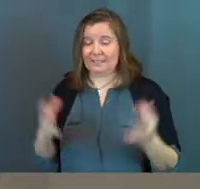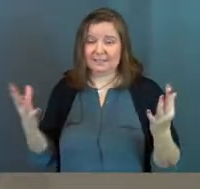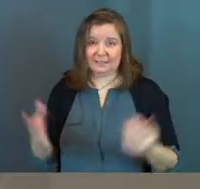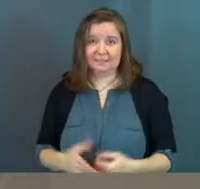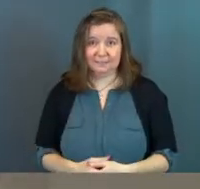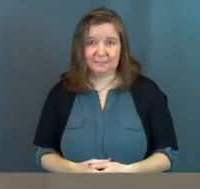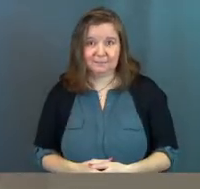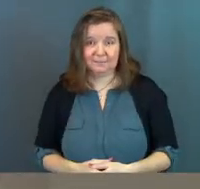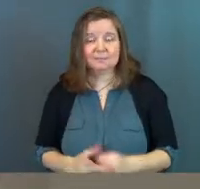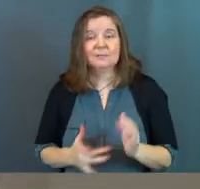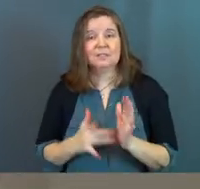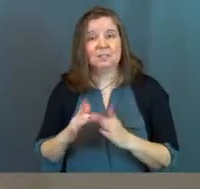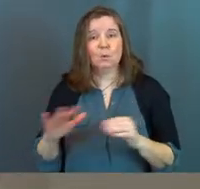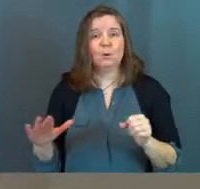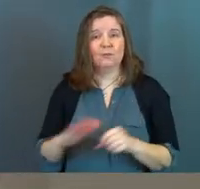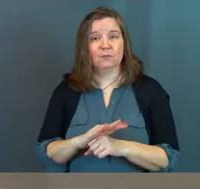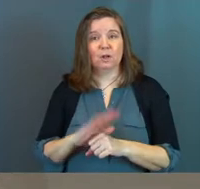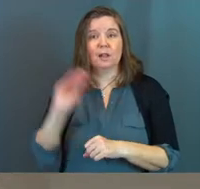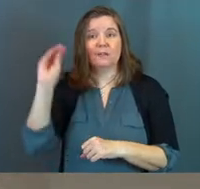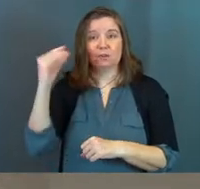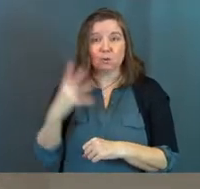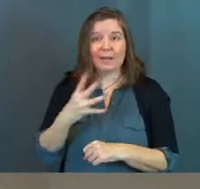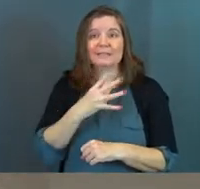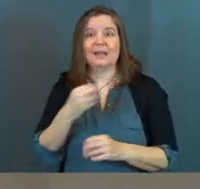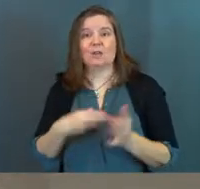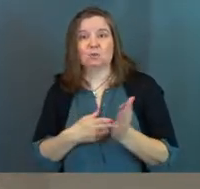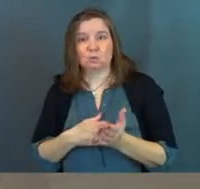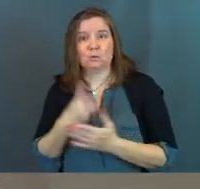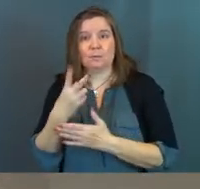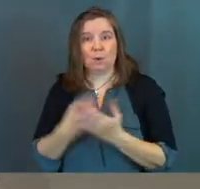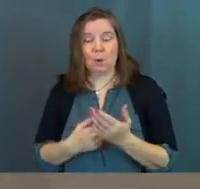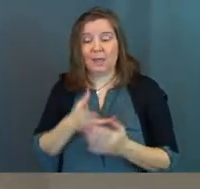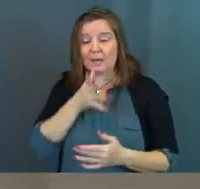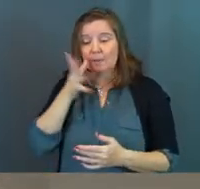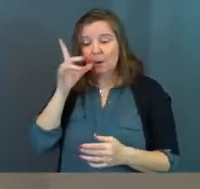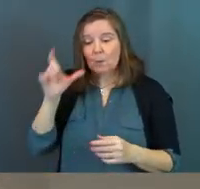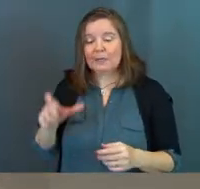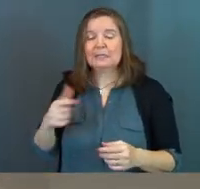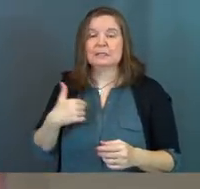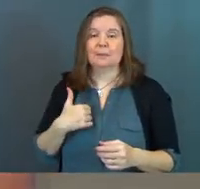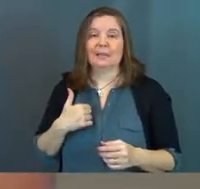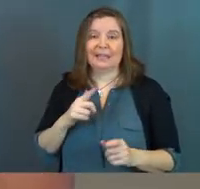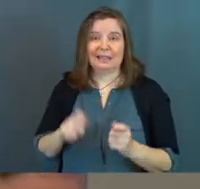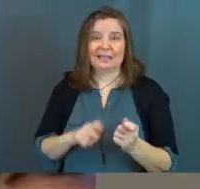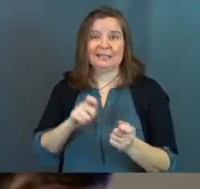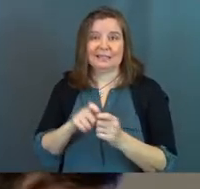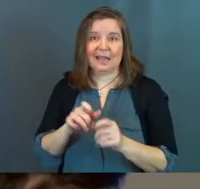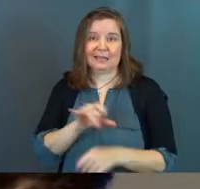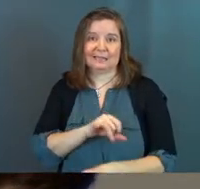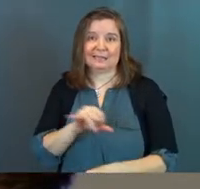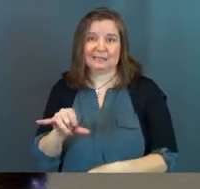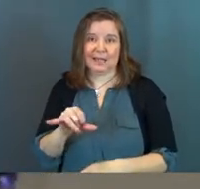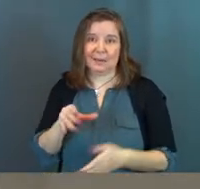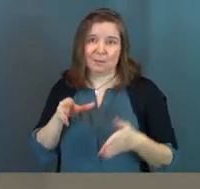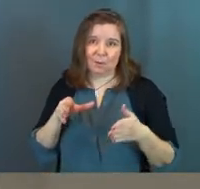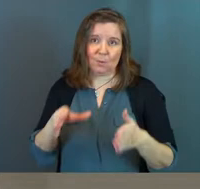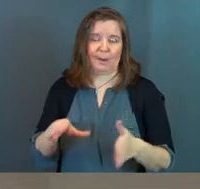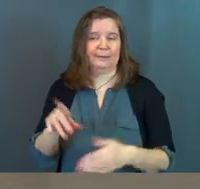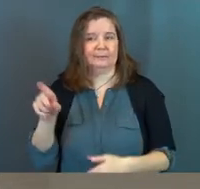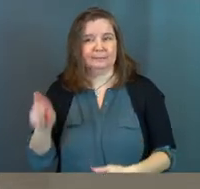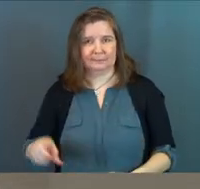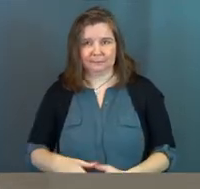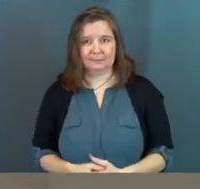though. Jesus was full of grace and truth. And in our parenting, we need to be the exact same